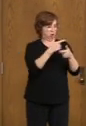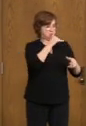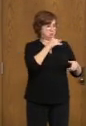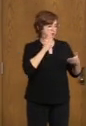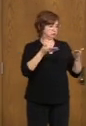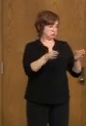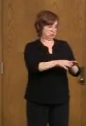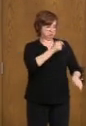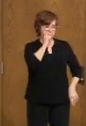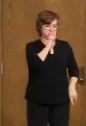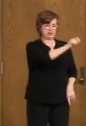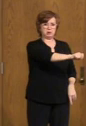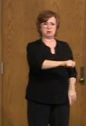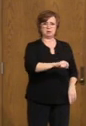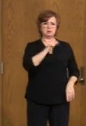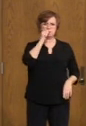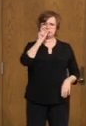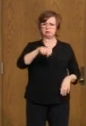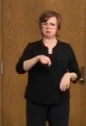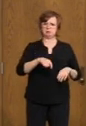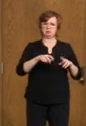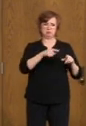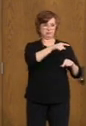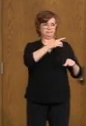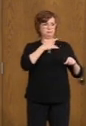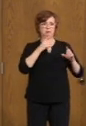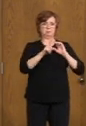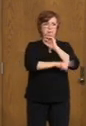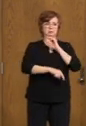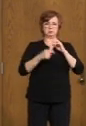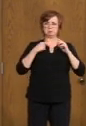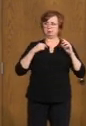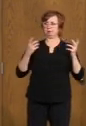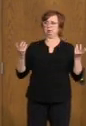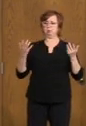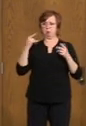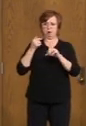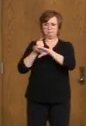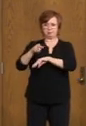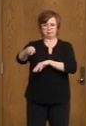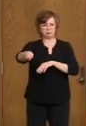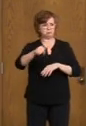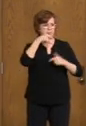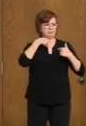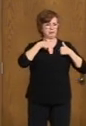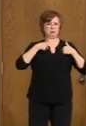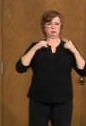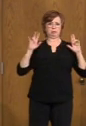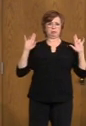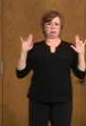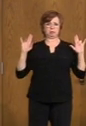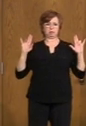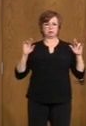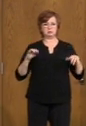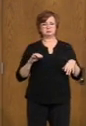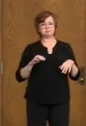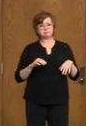no, we don't. We don't need to publish or punish all of those that are following the public health orders. But to